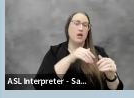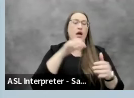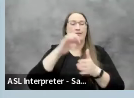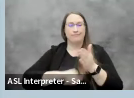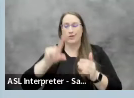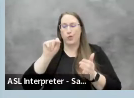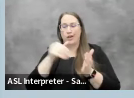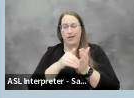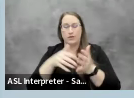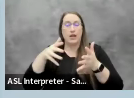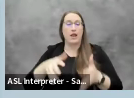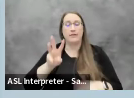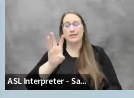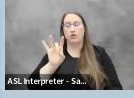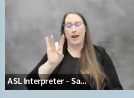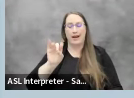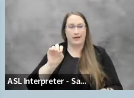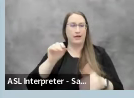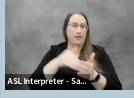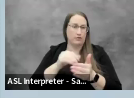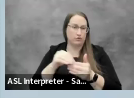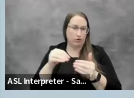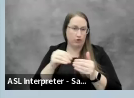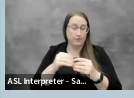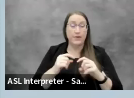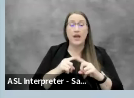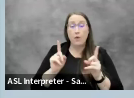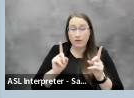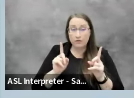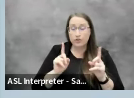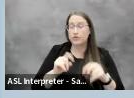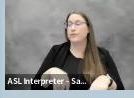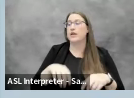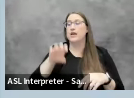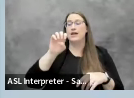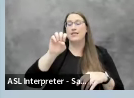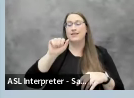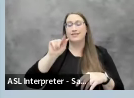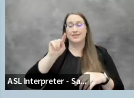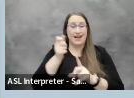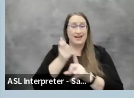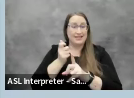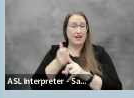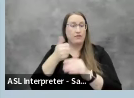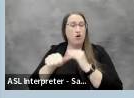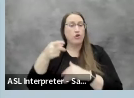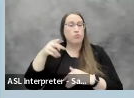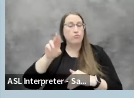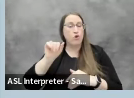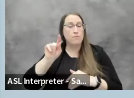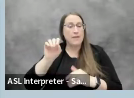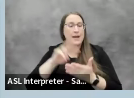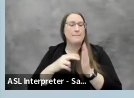have a balance there of $680,000. However, because this estate was subject to probate, there's a